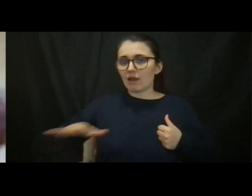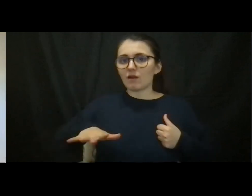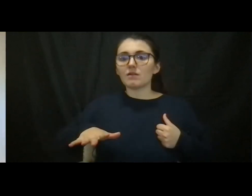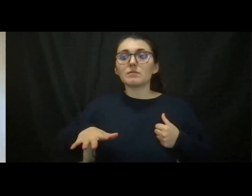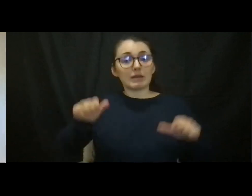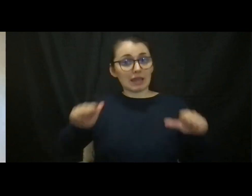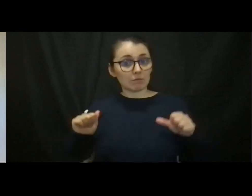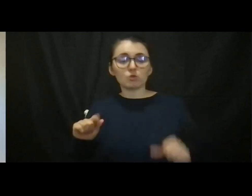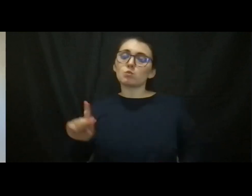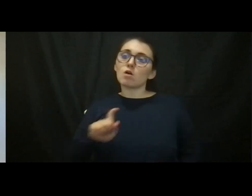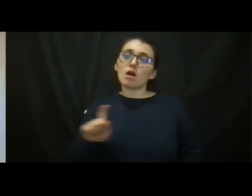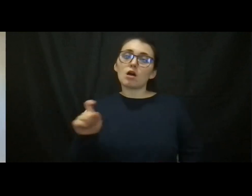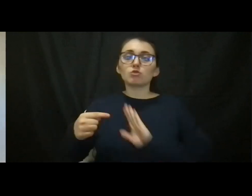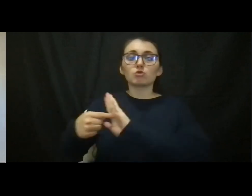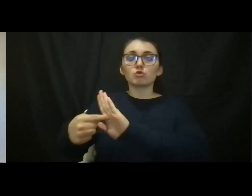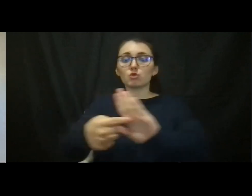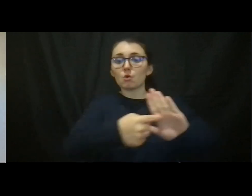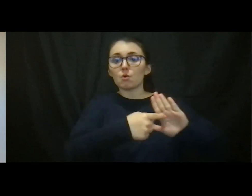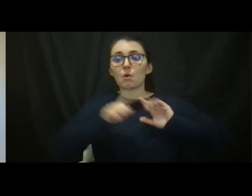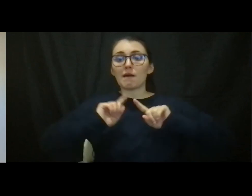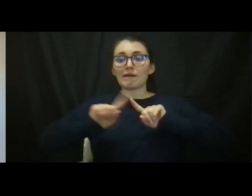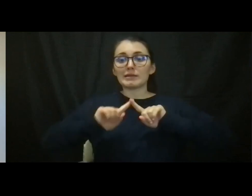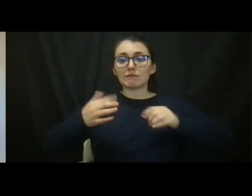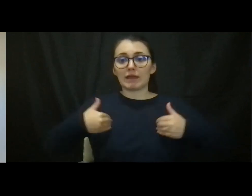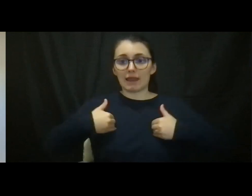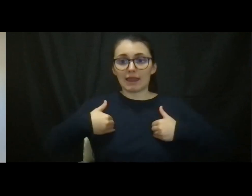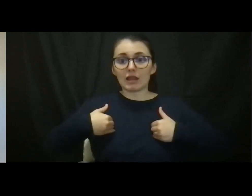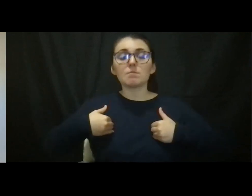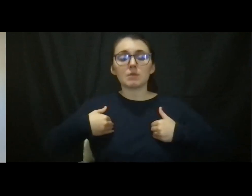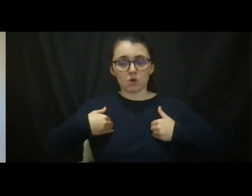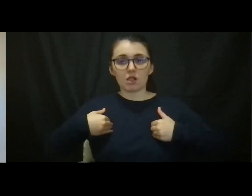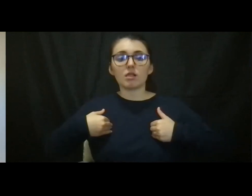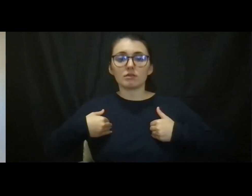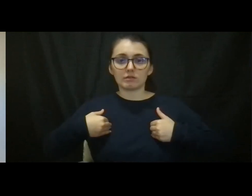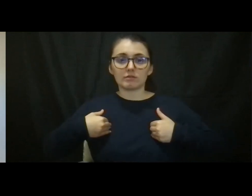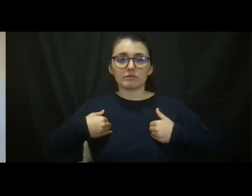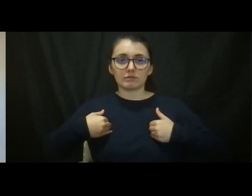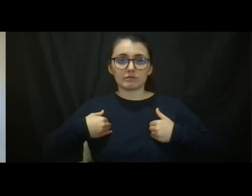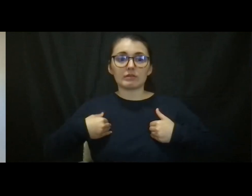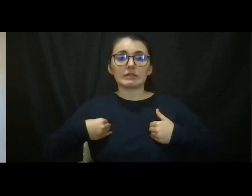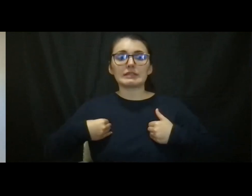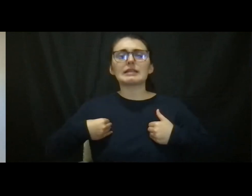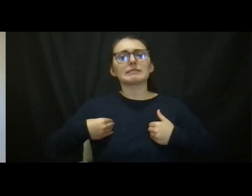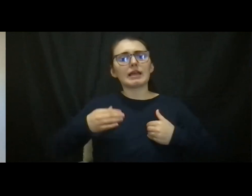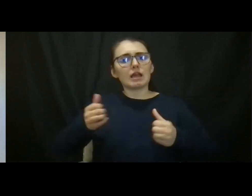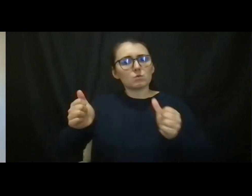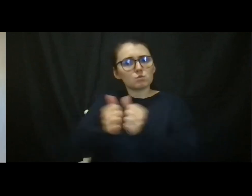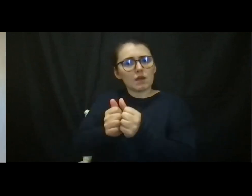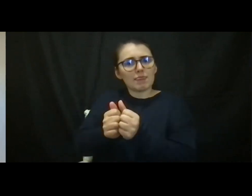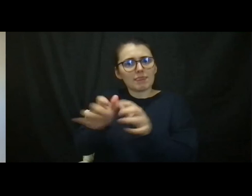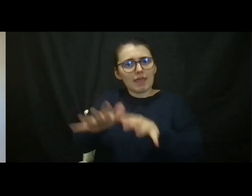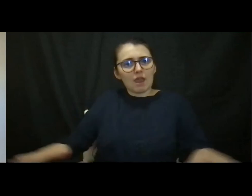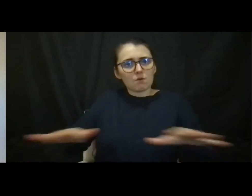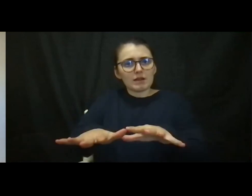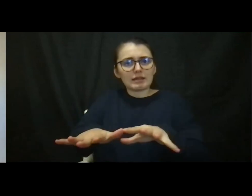preserve and see some different sorts of animals and wildlife that are in that area. And it's a